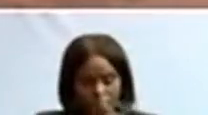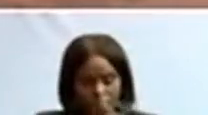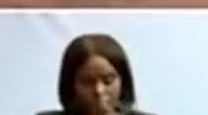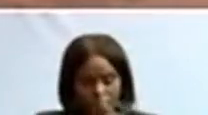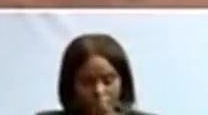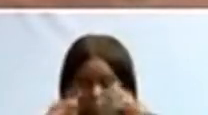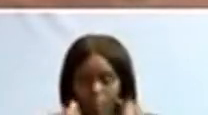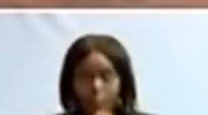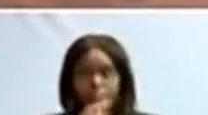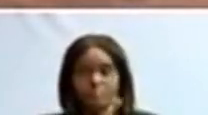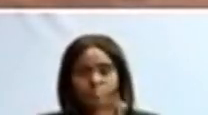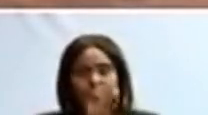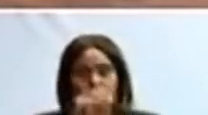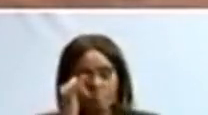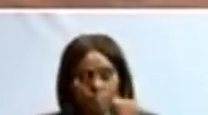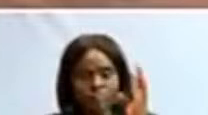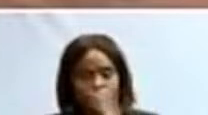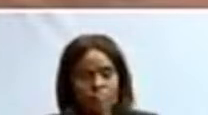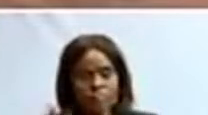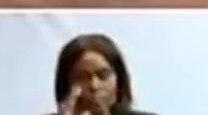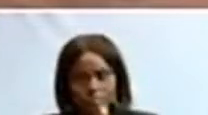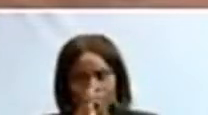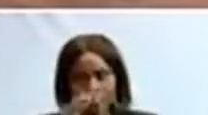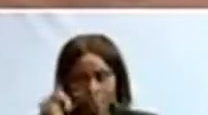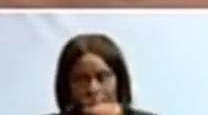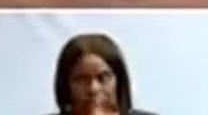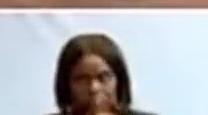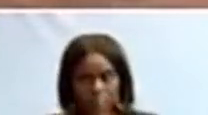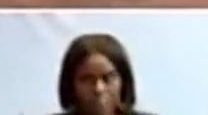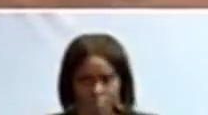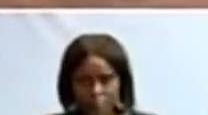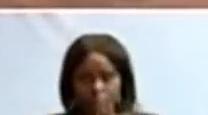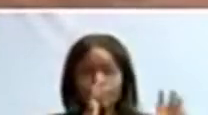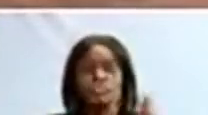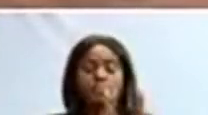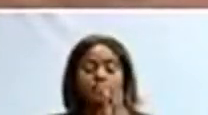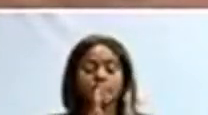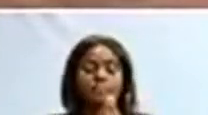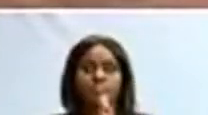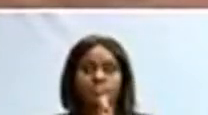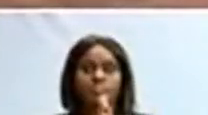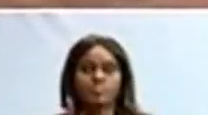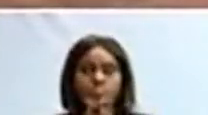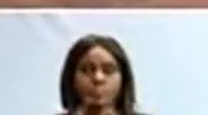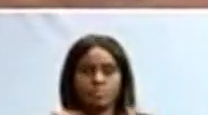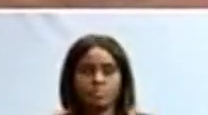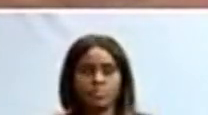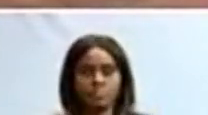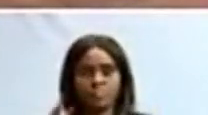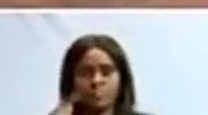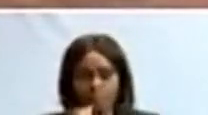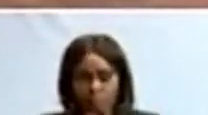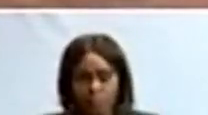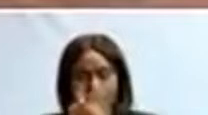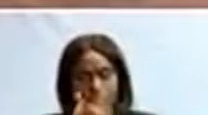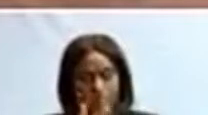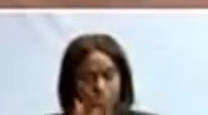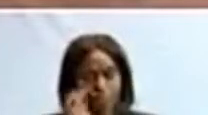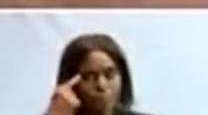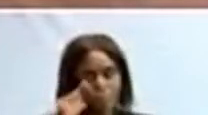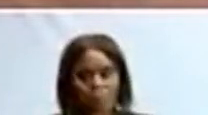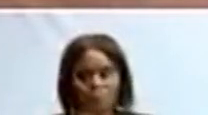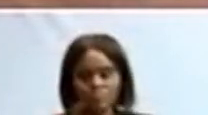attendance, and after the conclusion of the said meetings, thereby making it difficult